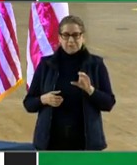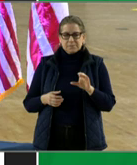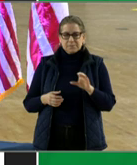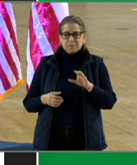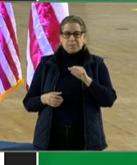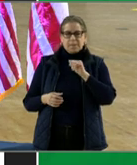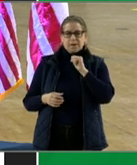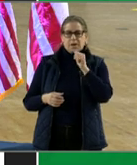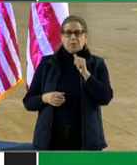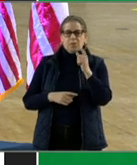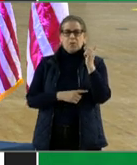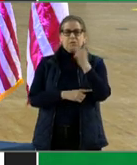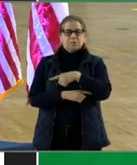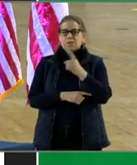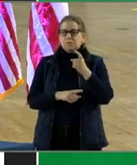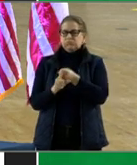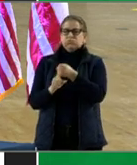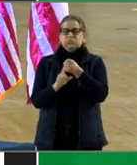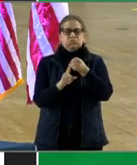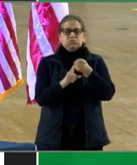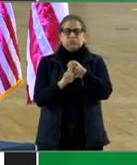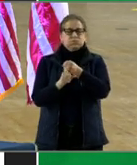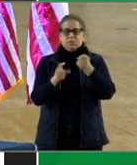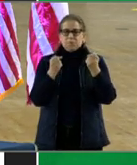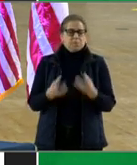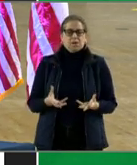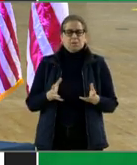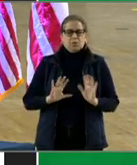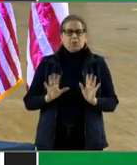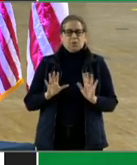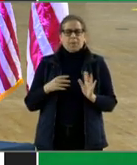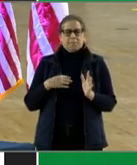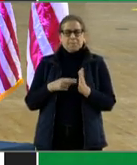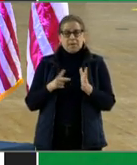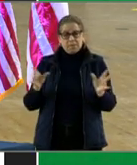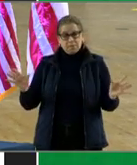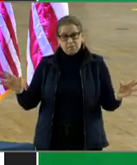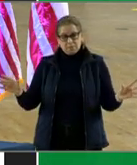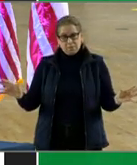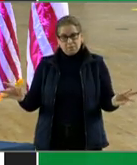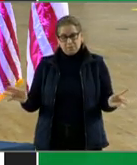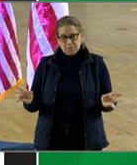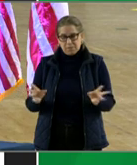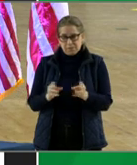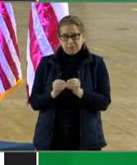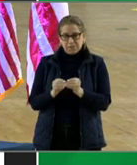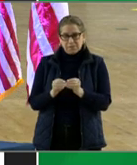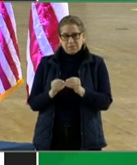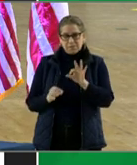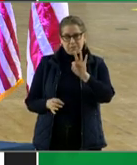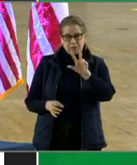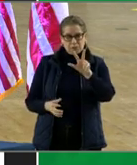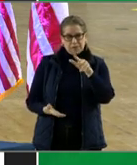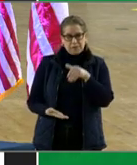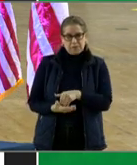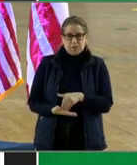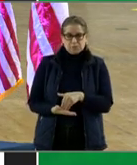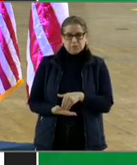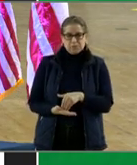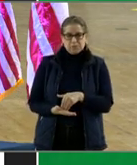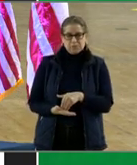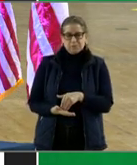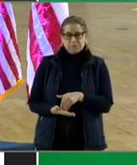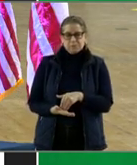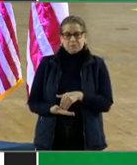that 93,000 residents have COVID-19 at the same time. So this number represents those people who have